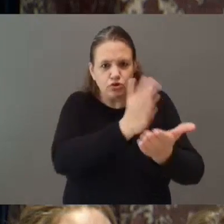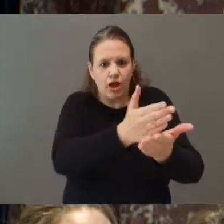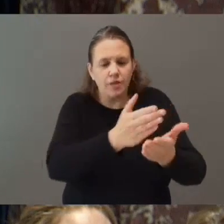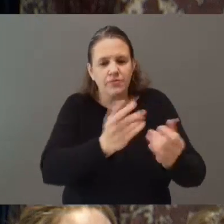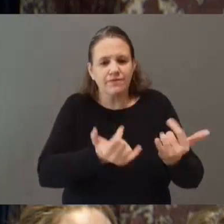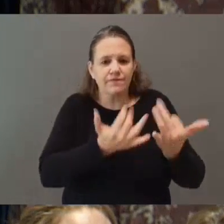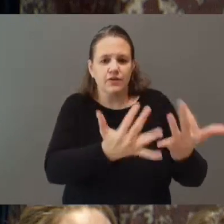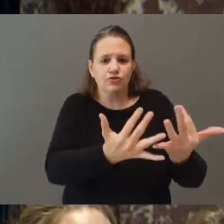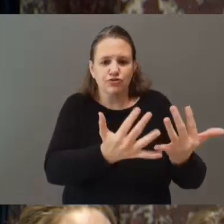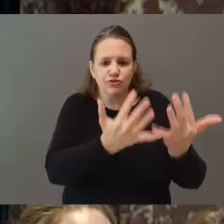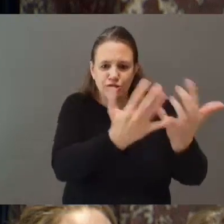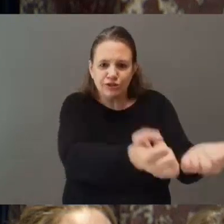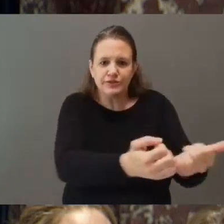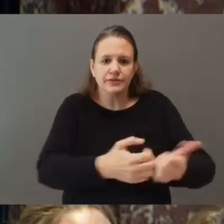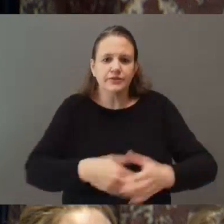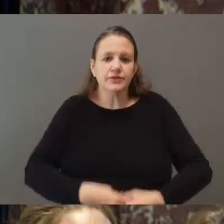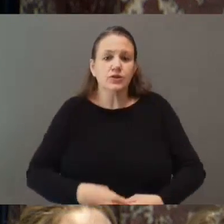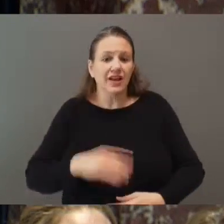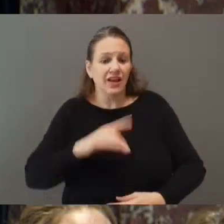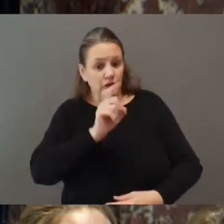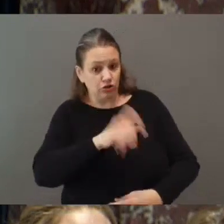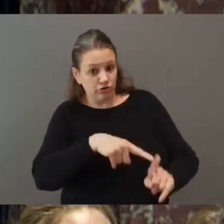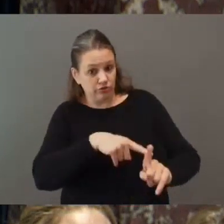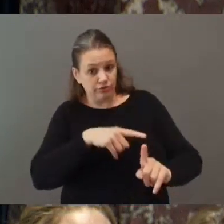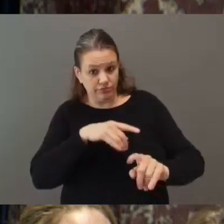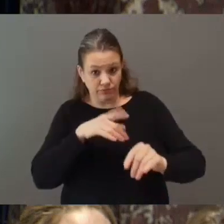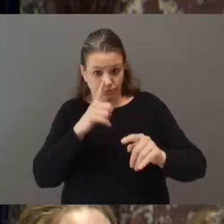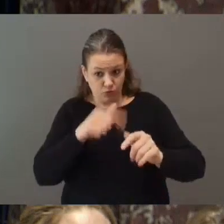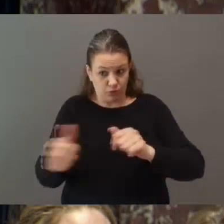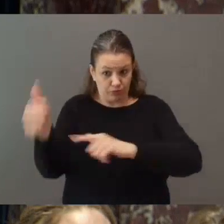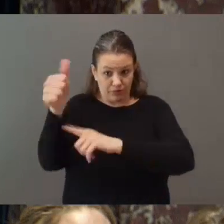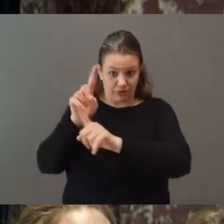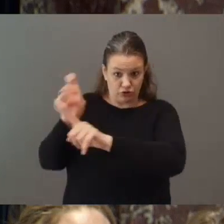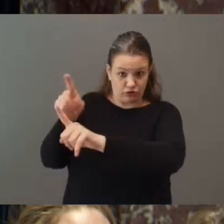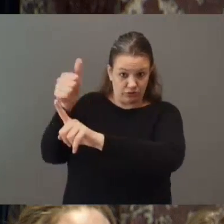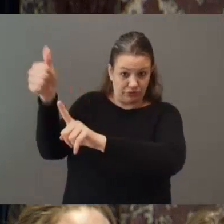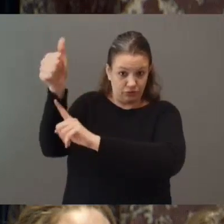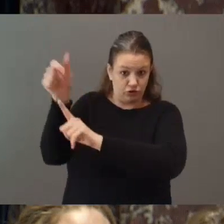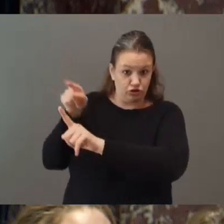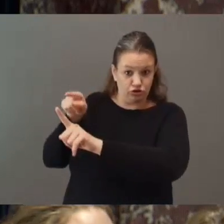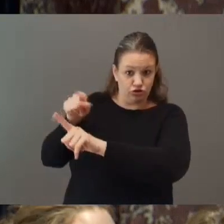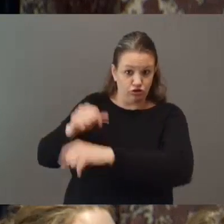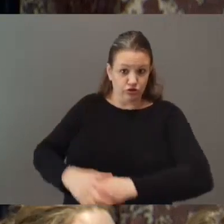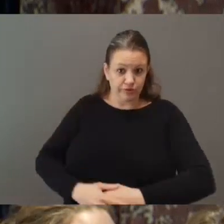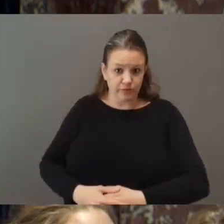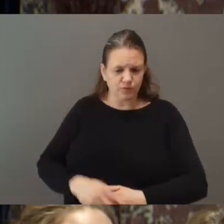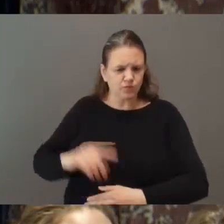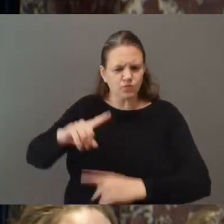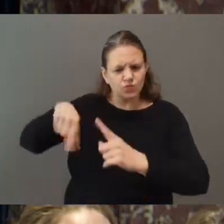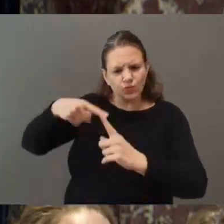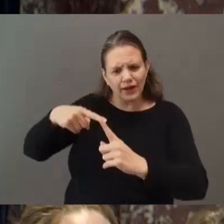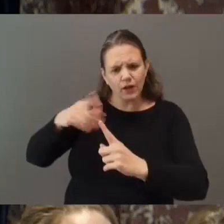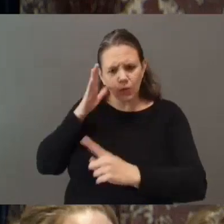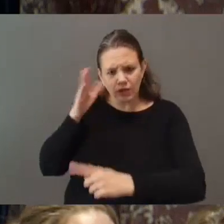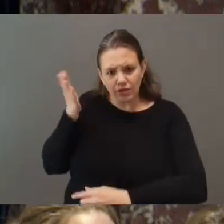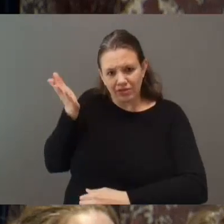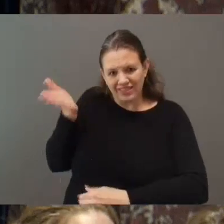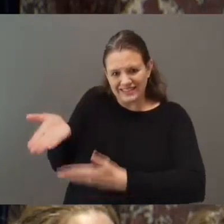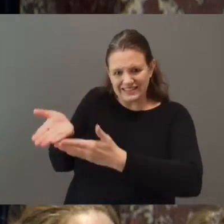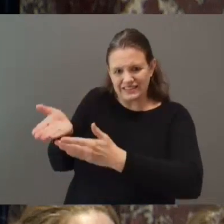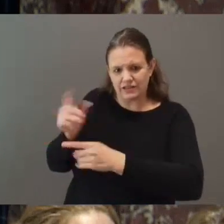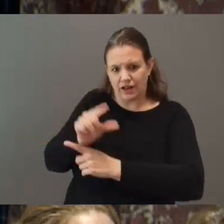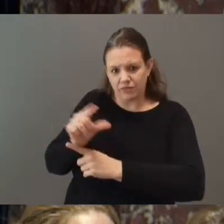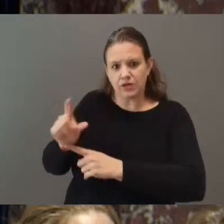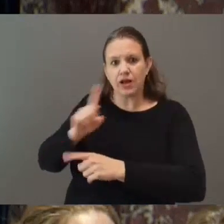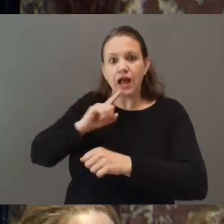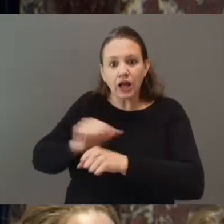the Premier, through you, Mr. Speaker, is this. When will this government actually learn lessons